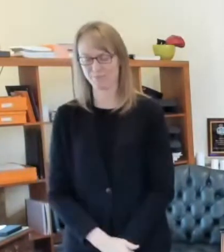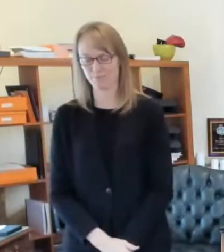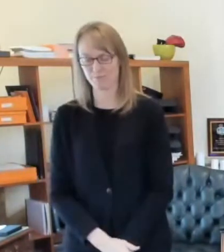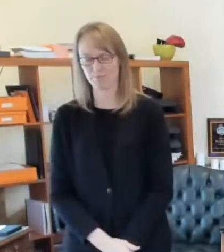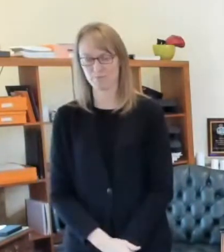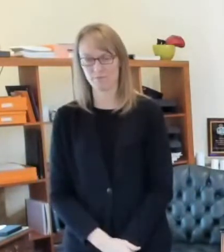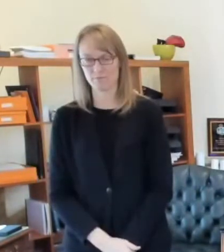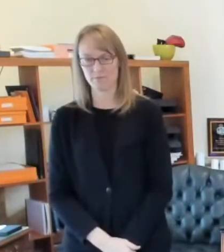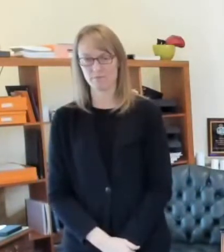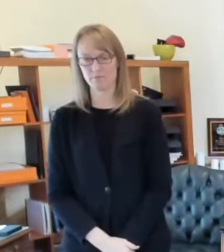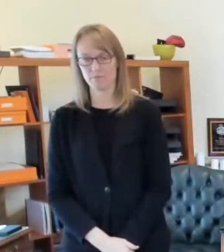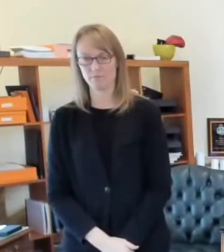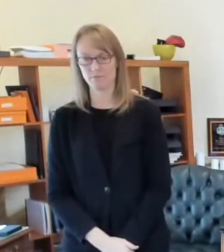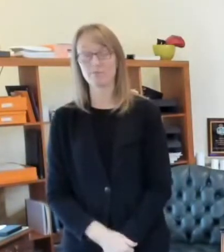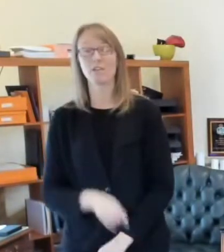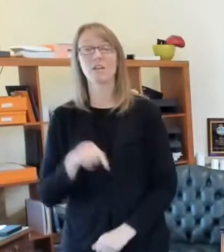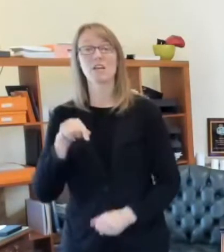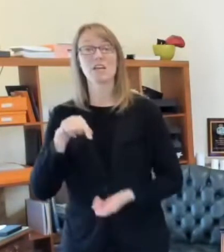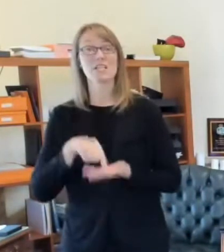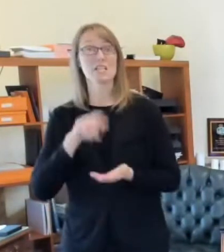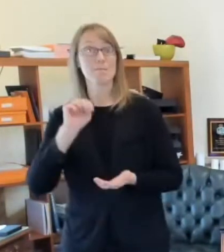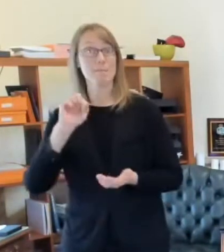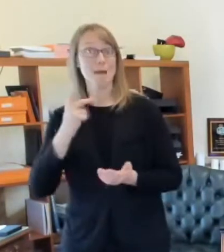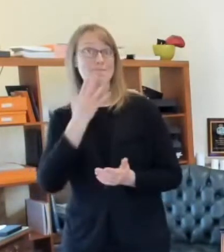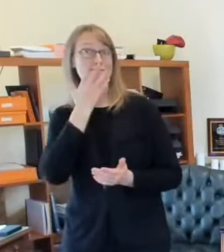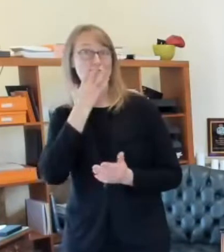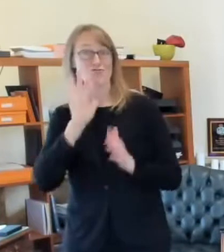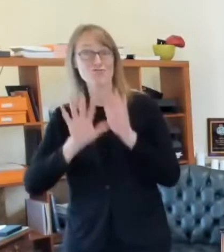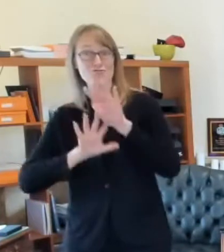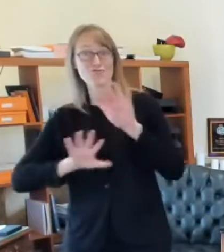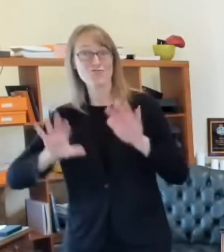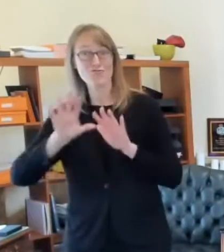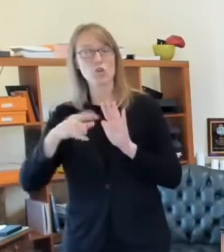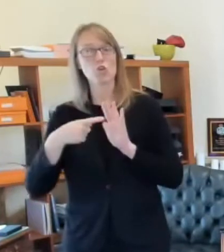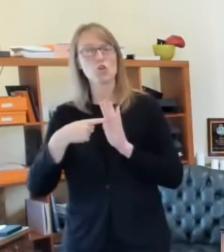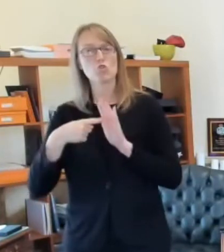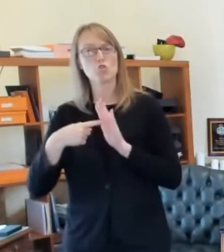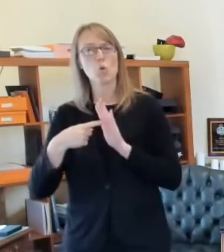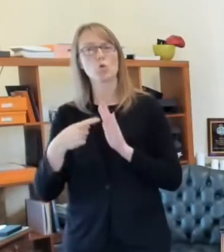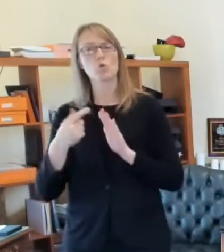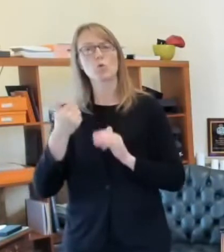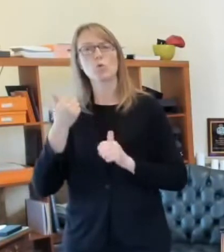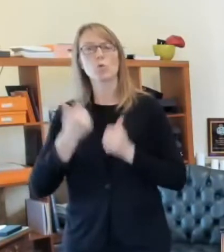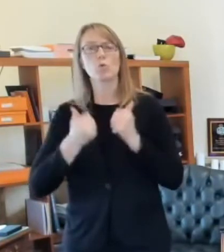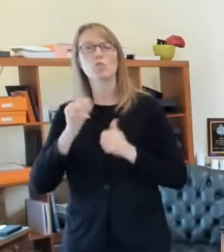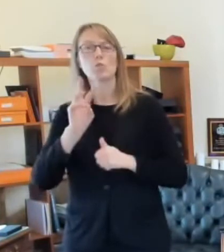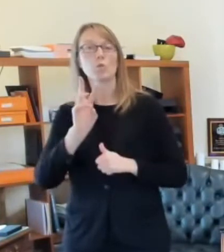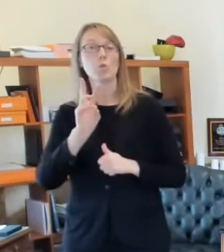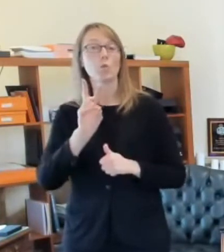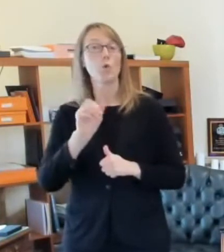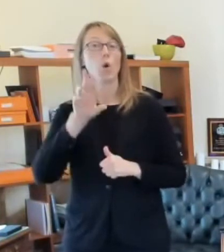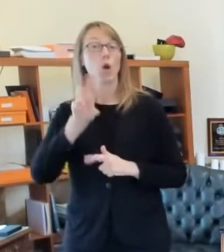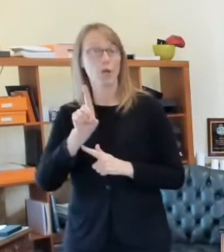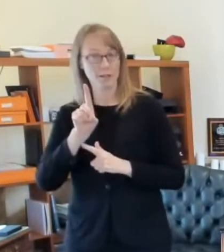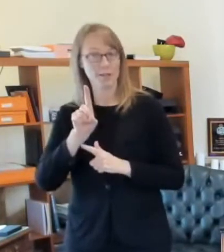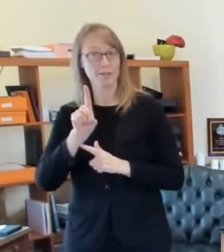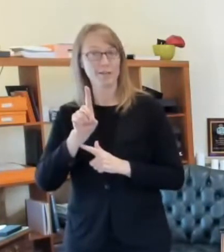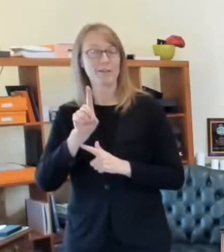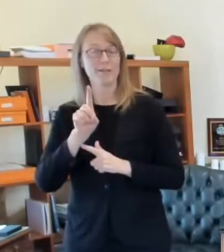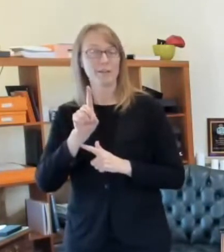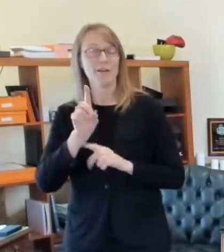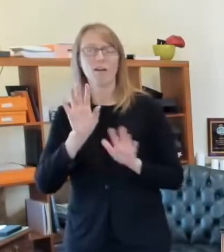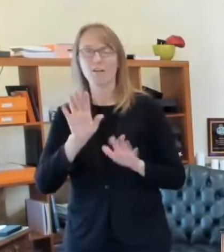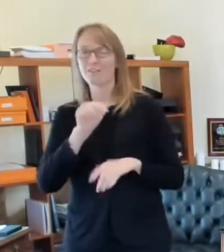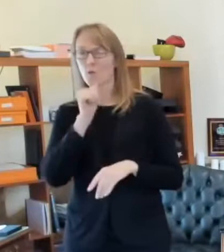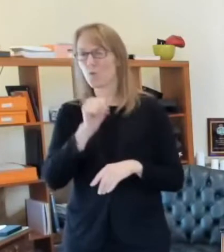map is by wards, and what is this? This is neighborhood boundary. Okay, let's talk about it by